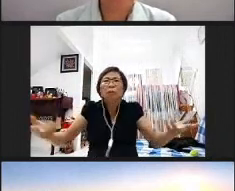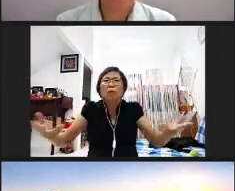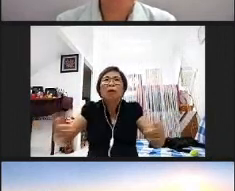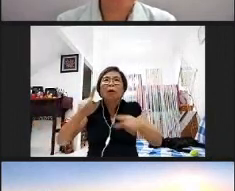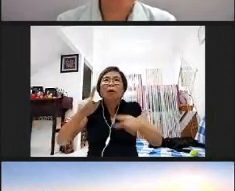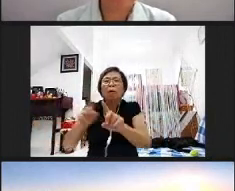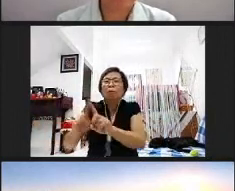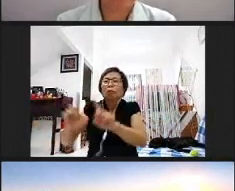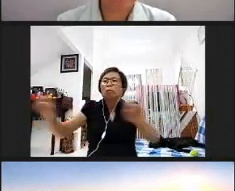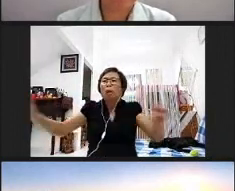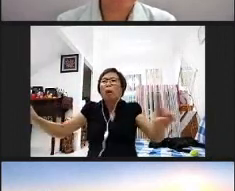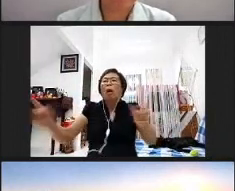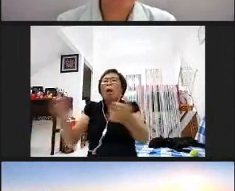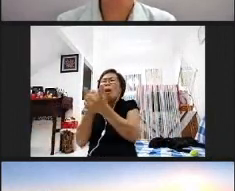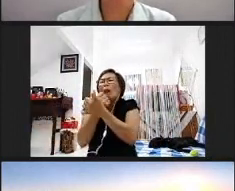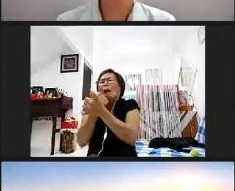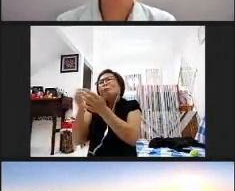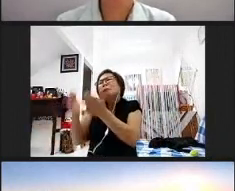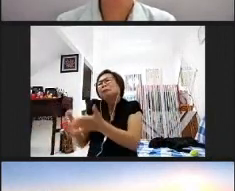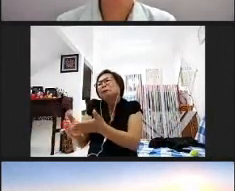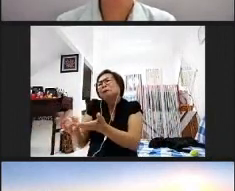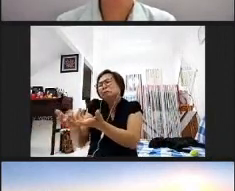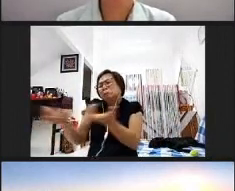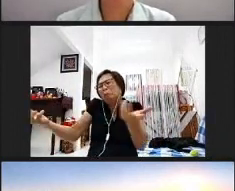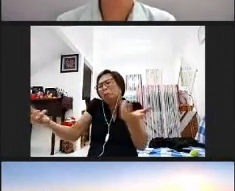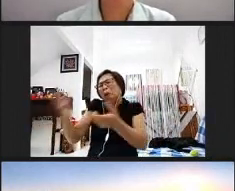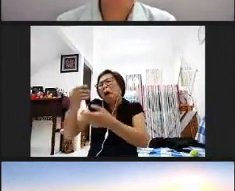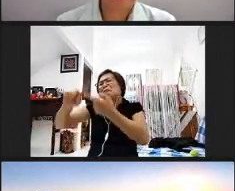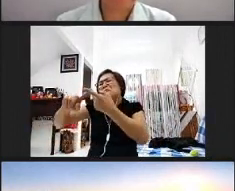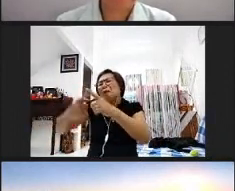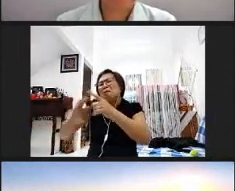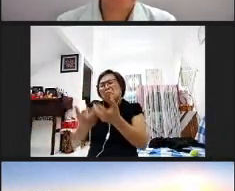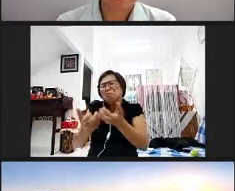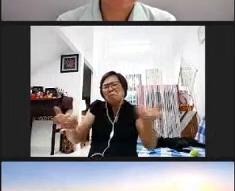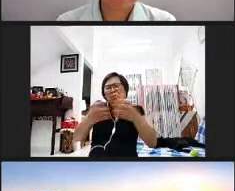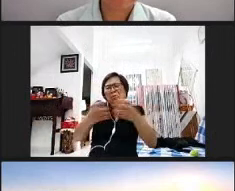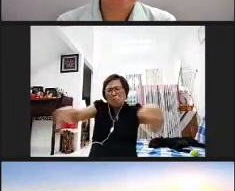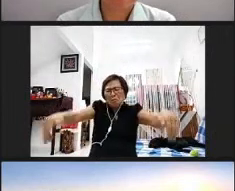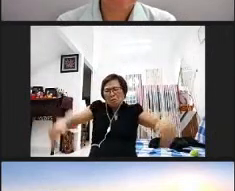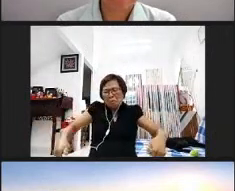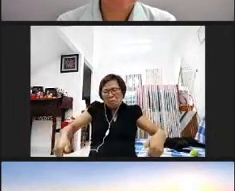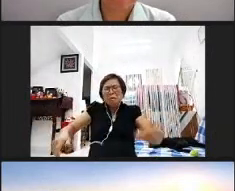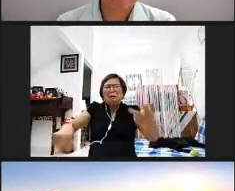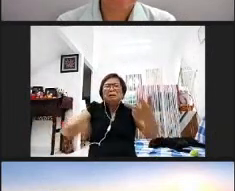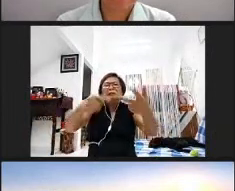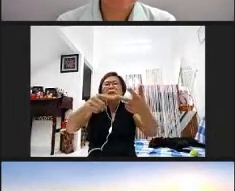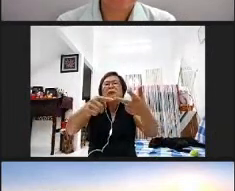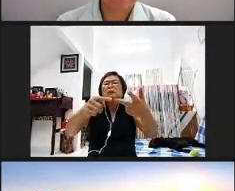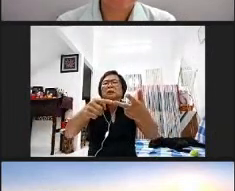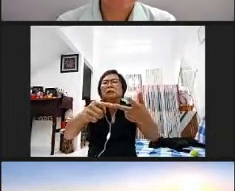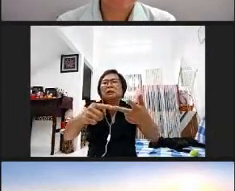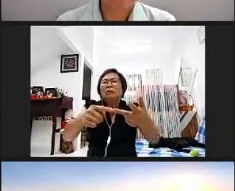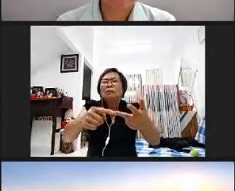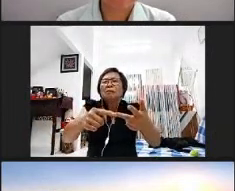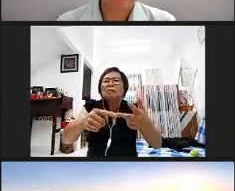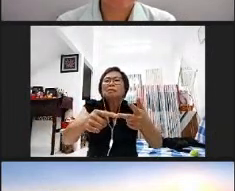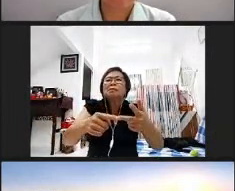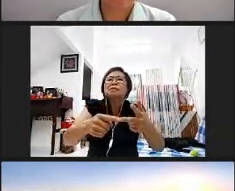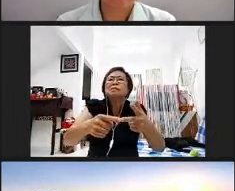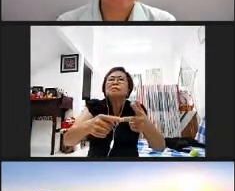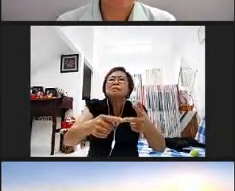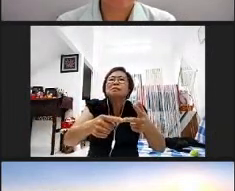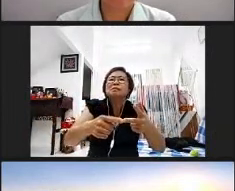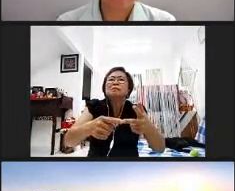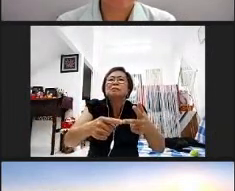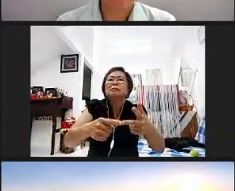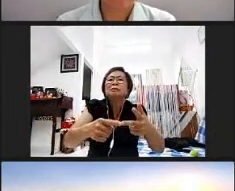separated from our loved ones and friends. And the third one is the